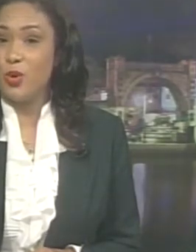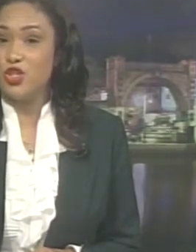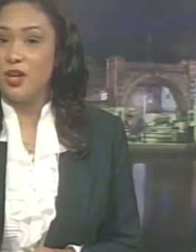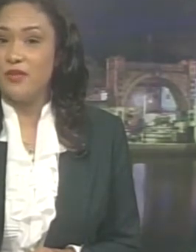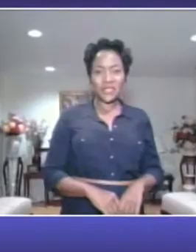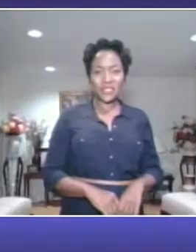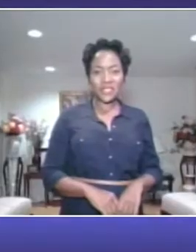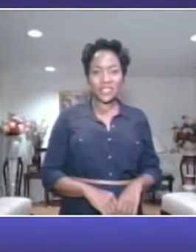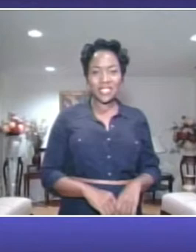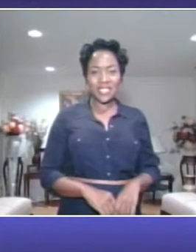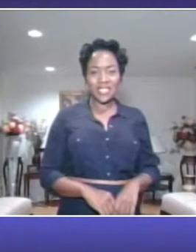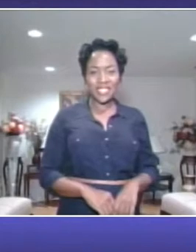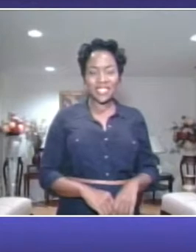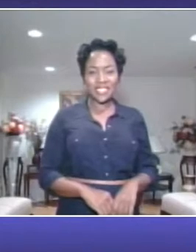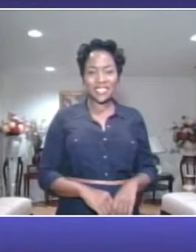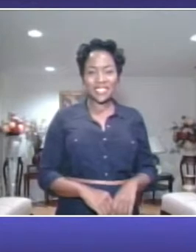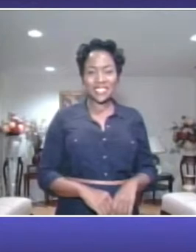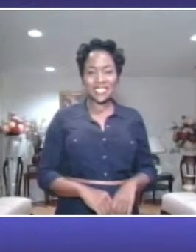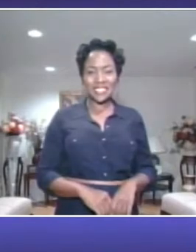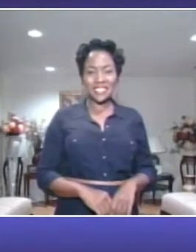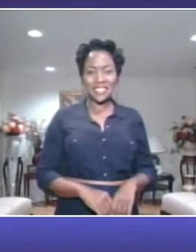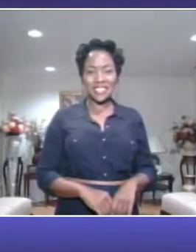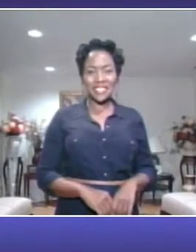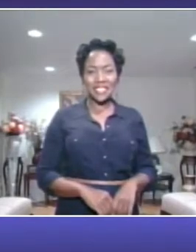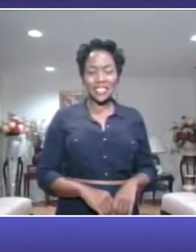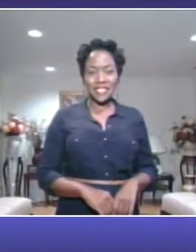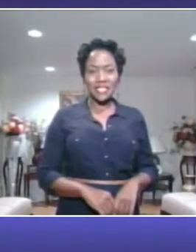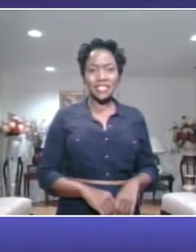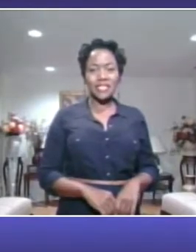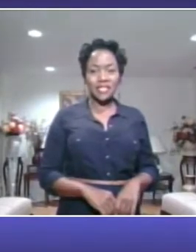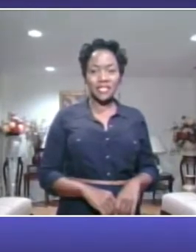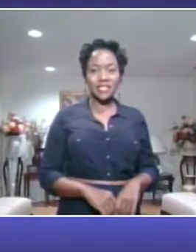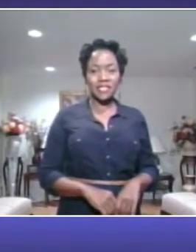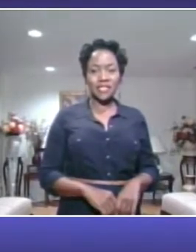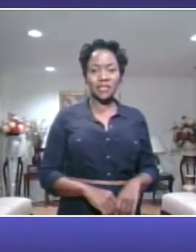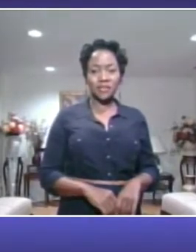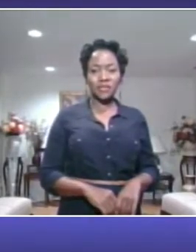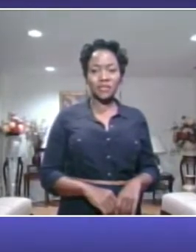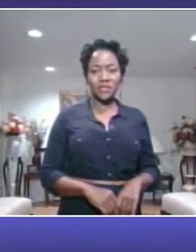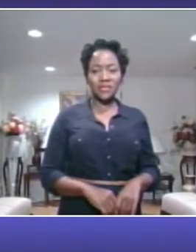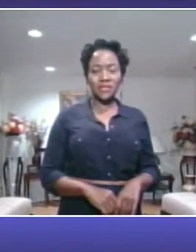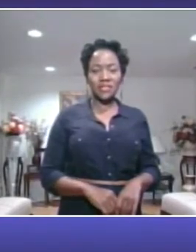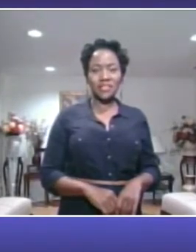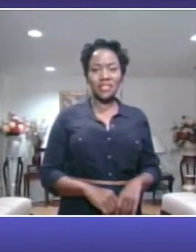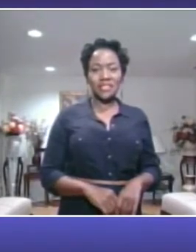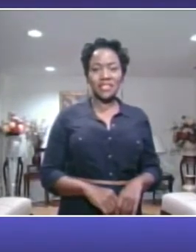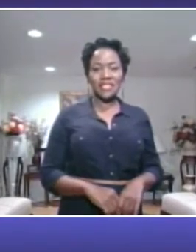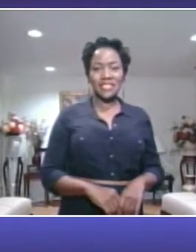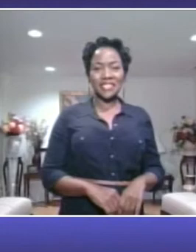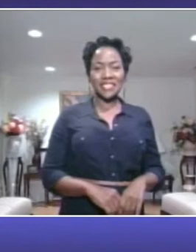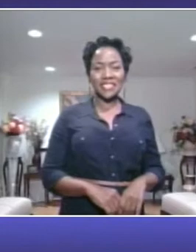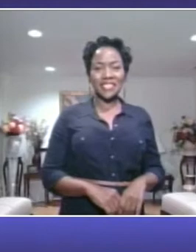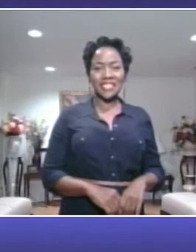York, where she covered the Labor Day celebrations, and she's now talking to some Barbadians living there. Good evening, Tisha.